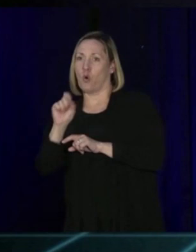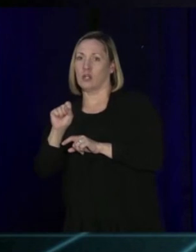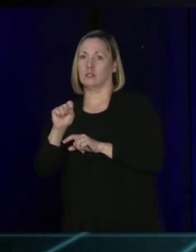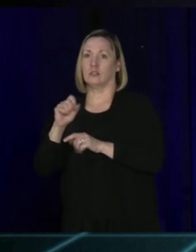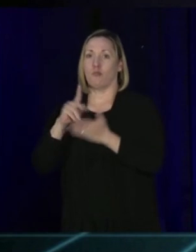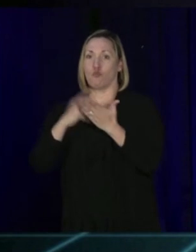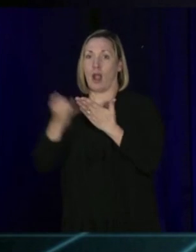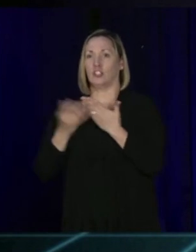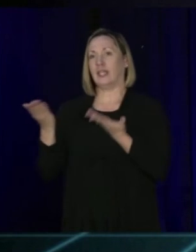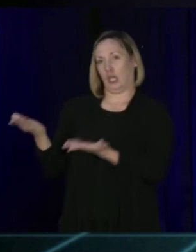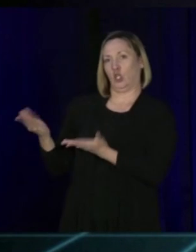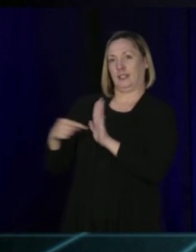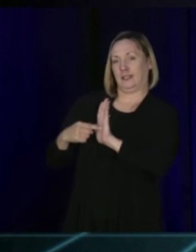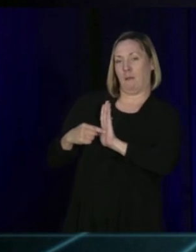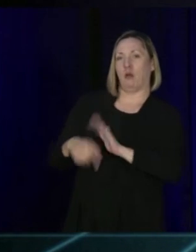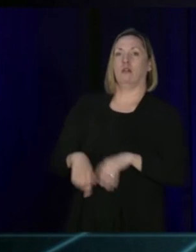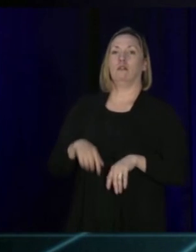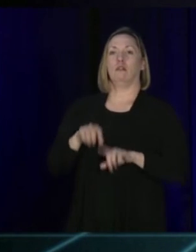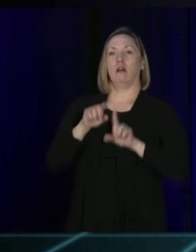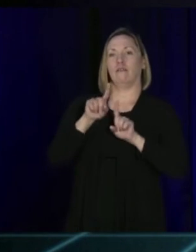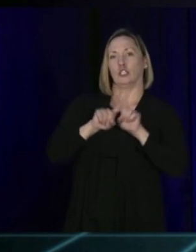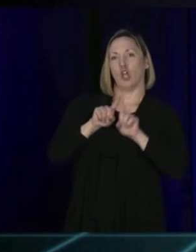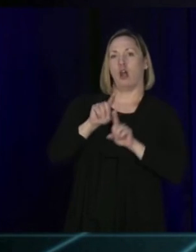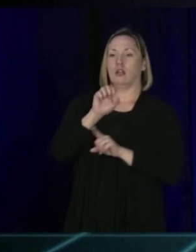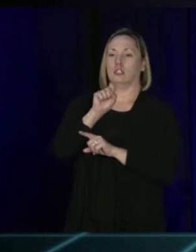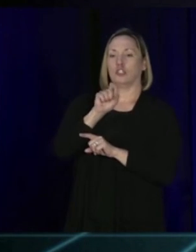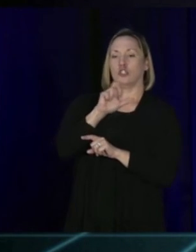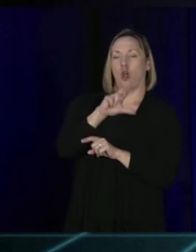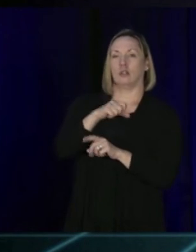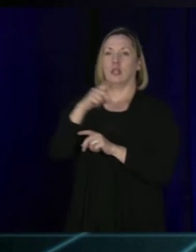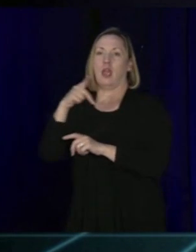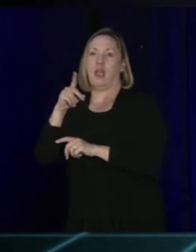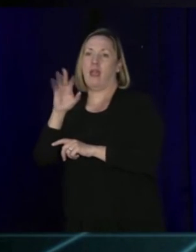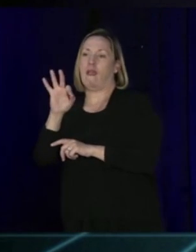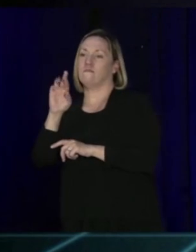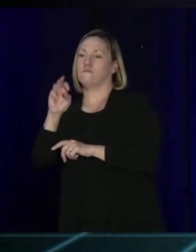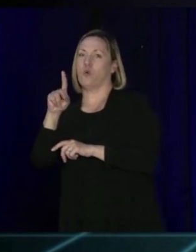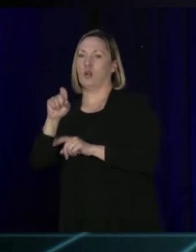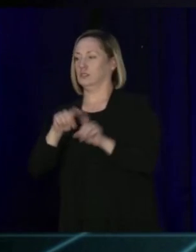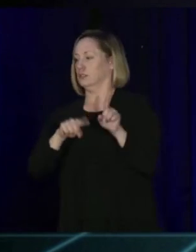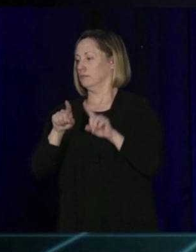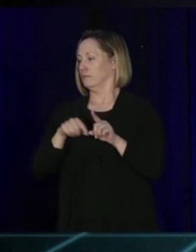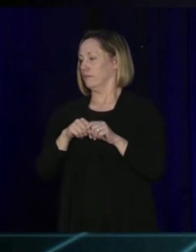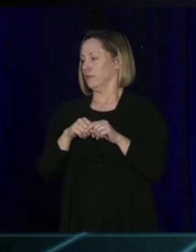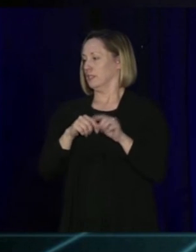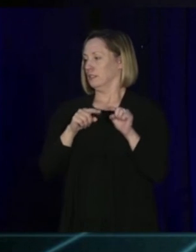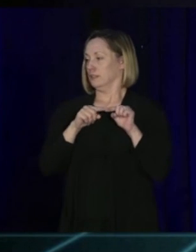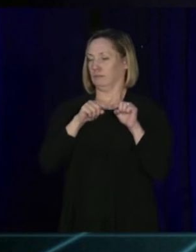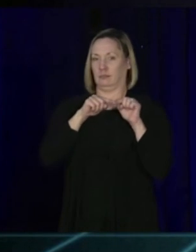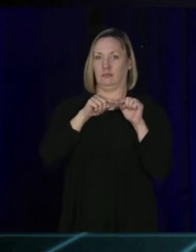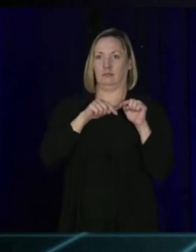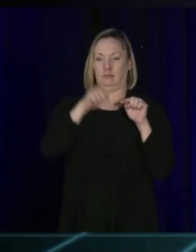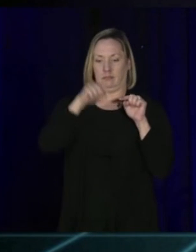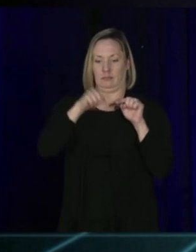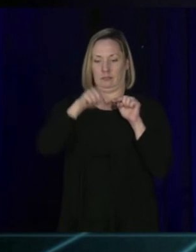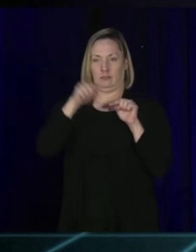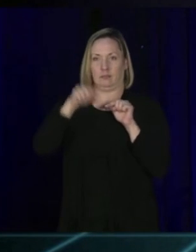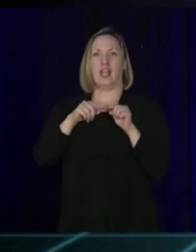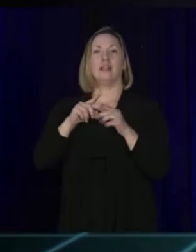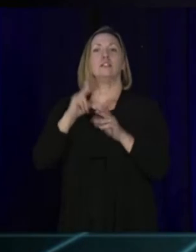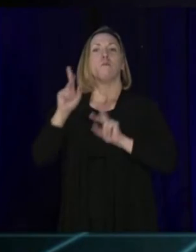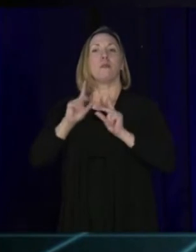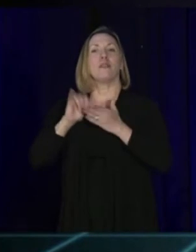on the projects that I mentioned before. And you have the same two little cat ears. These are folks who can make a second-time contribution. I